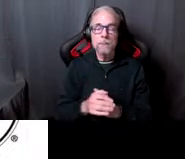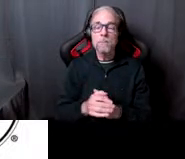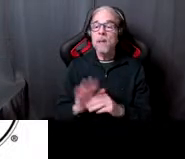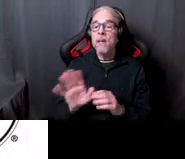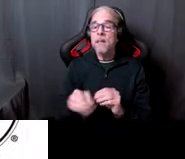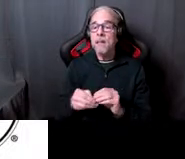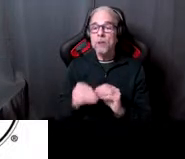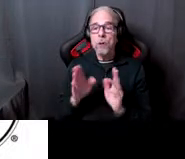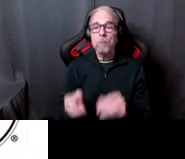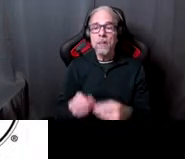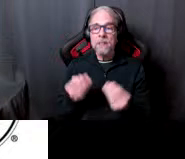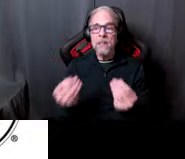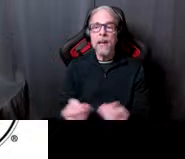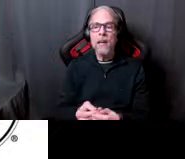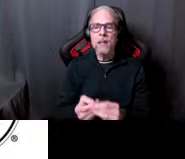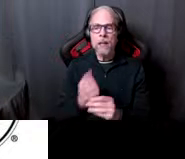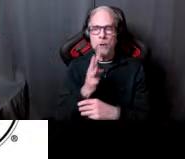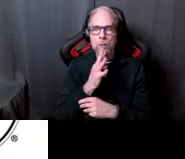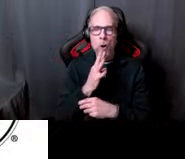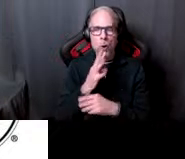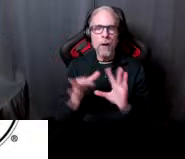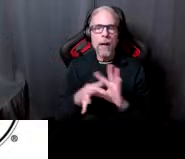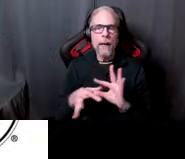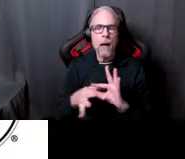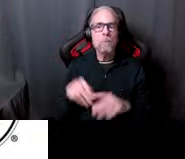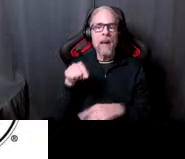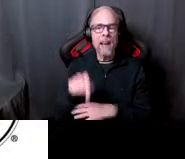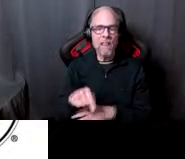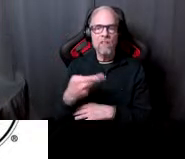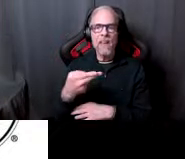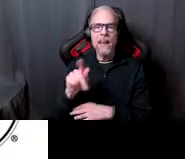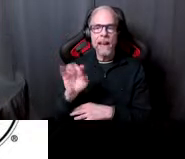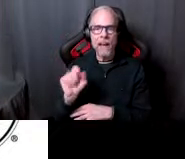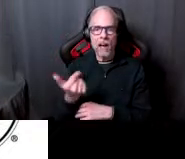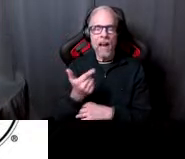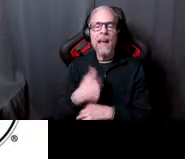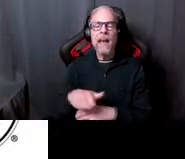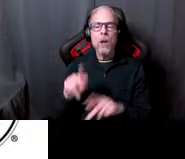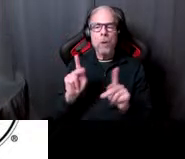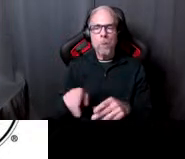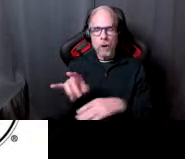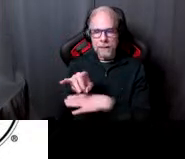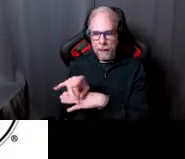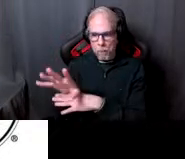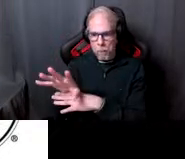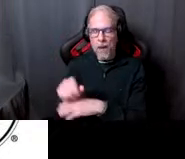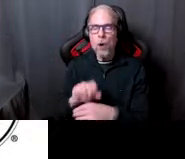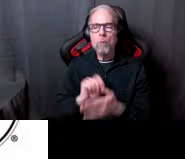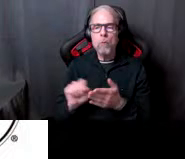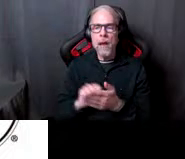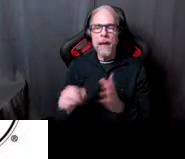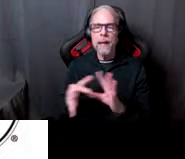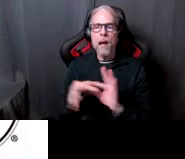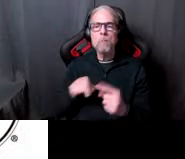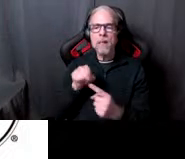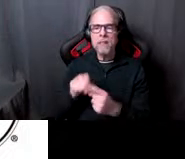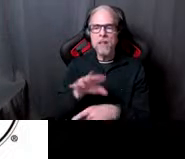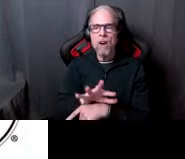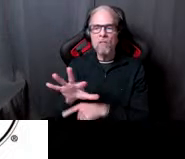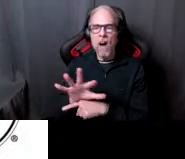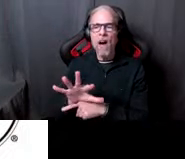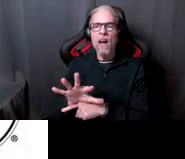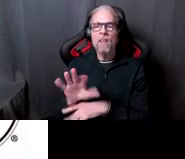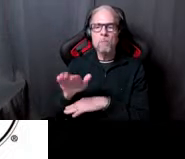to presenting oral comments at this hearing, anyone may submit written comments until 5 p.m. on January